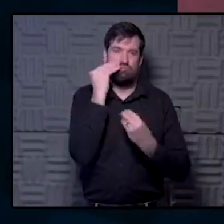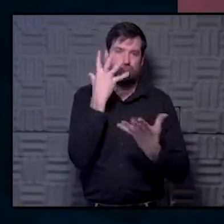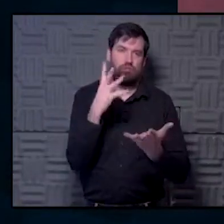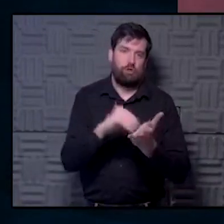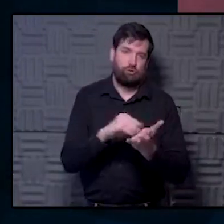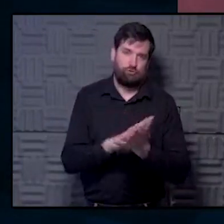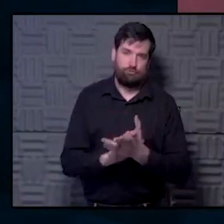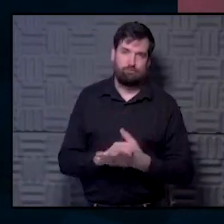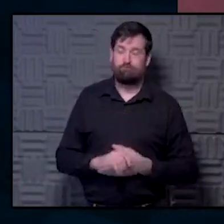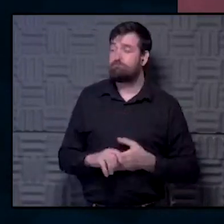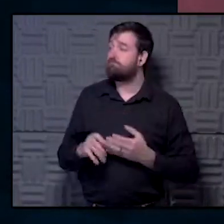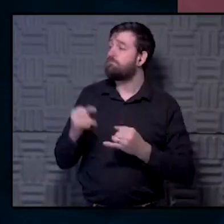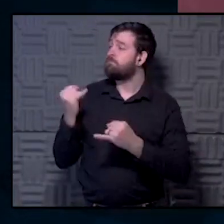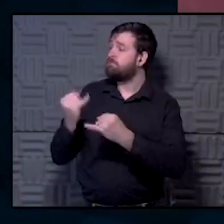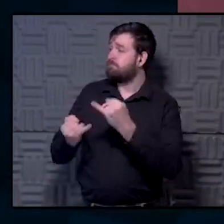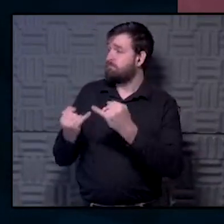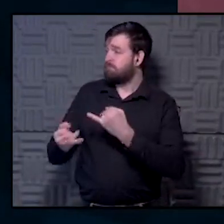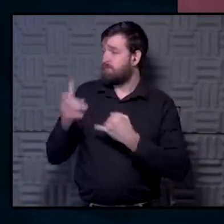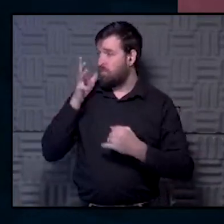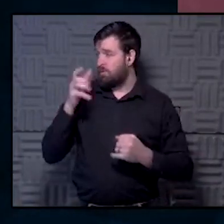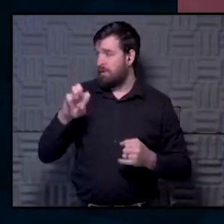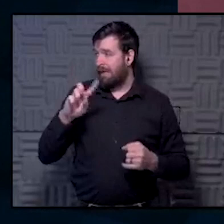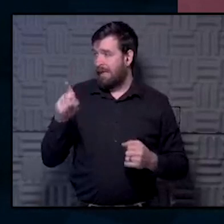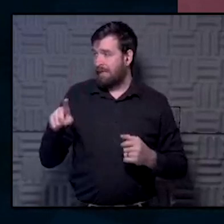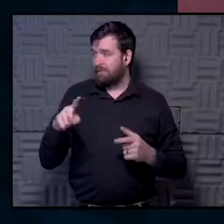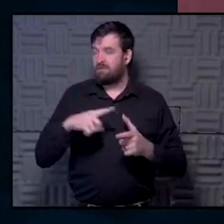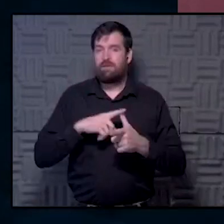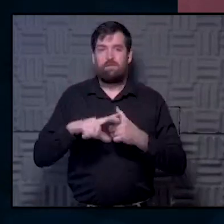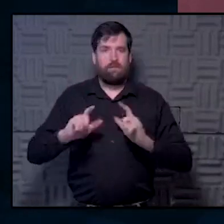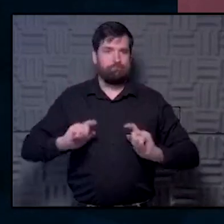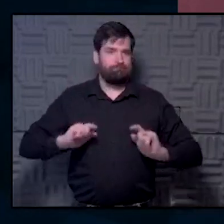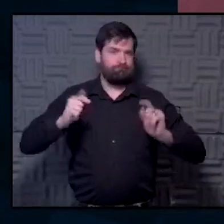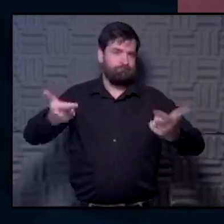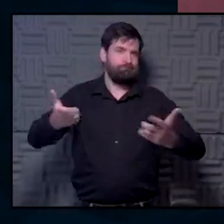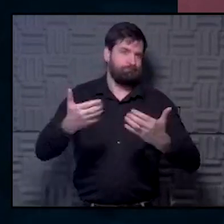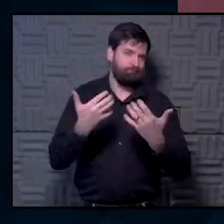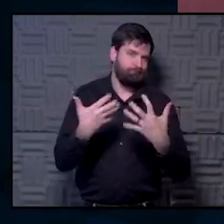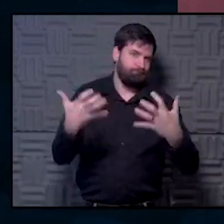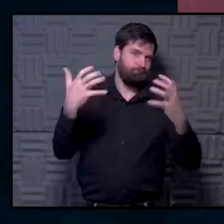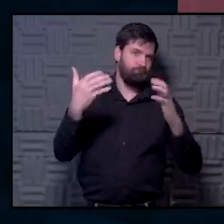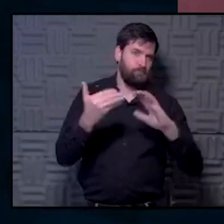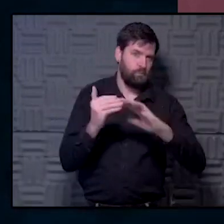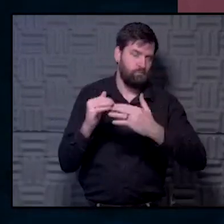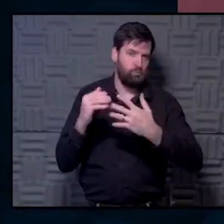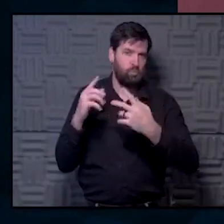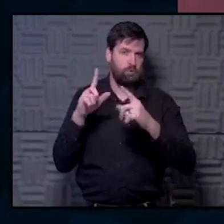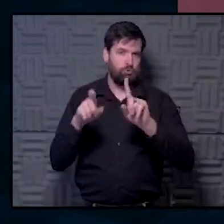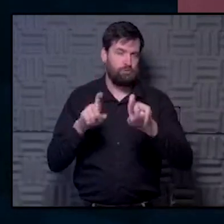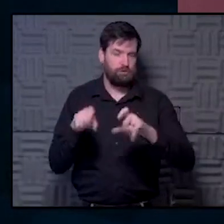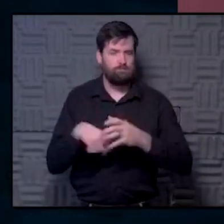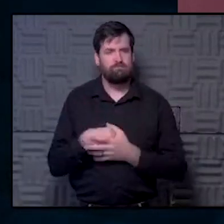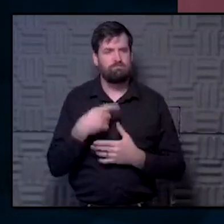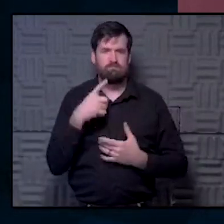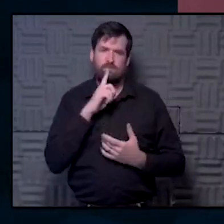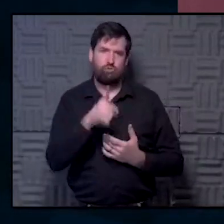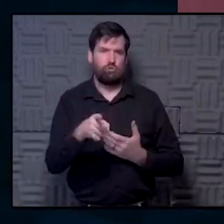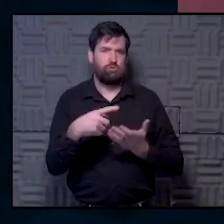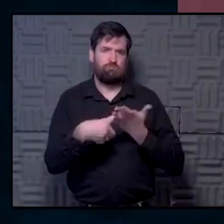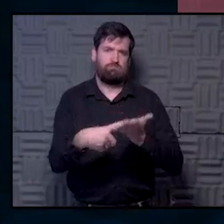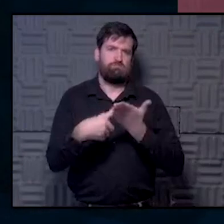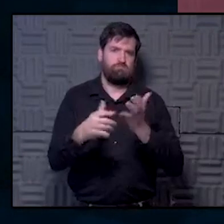And maybe last thing that I'll ask before we get into some questions. I'm sure you talk to your